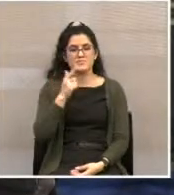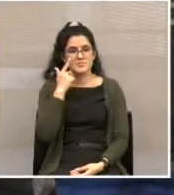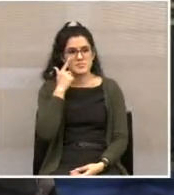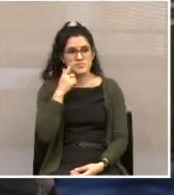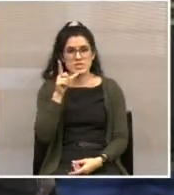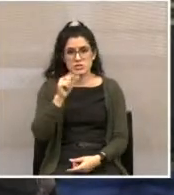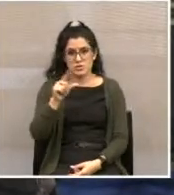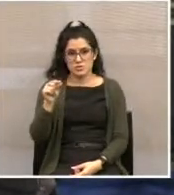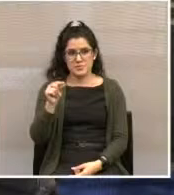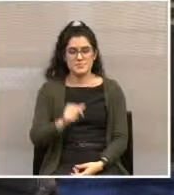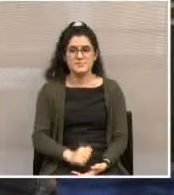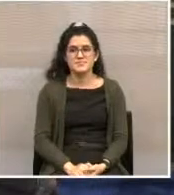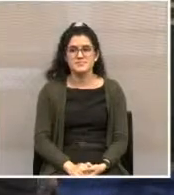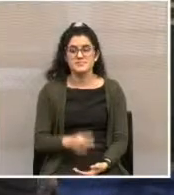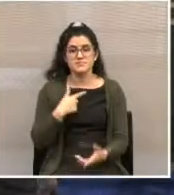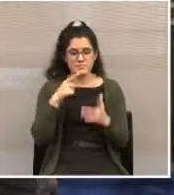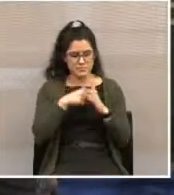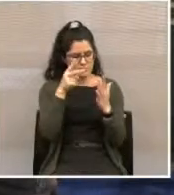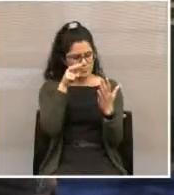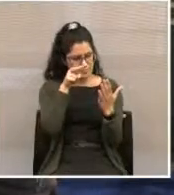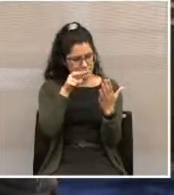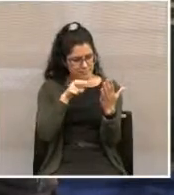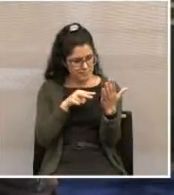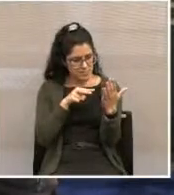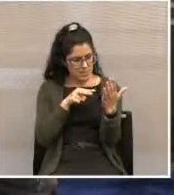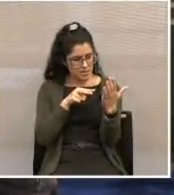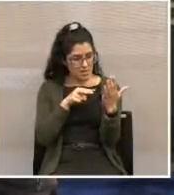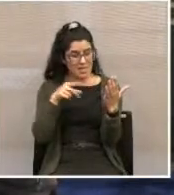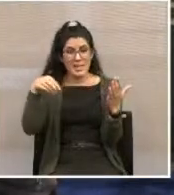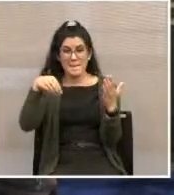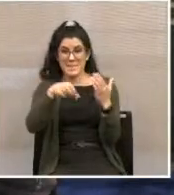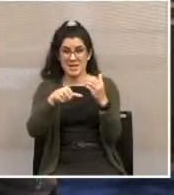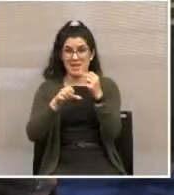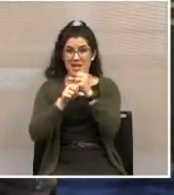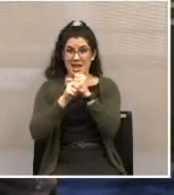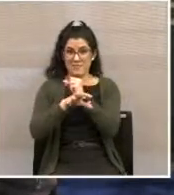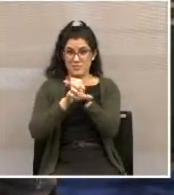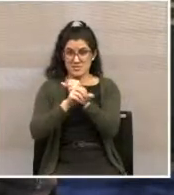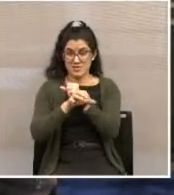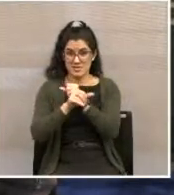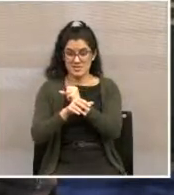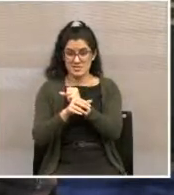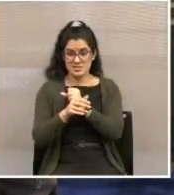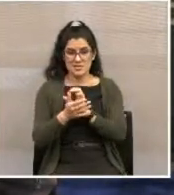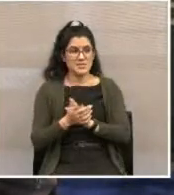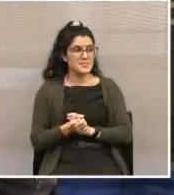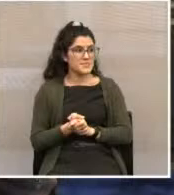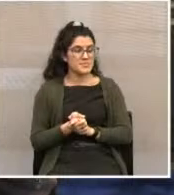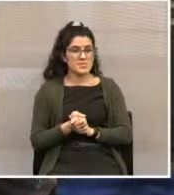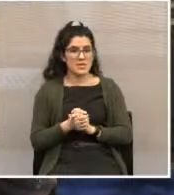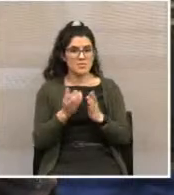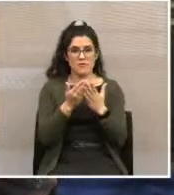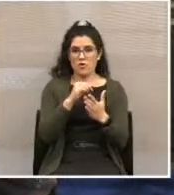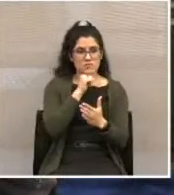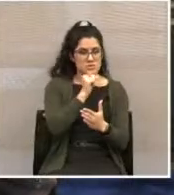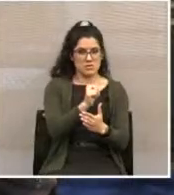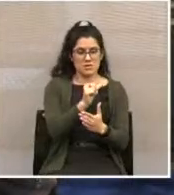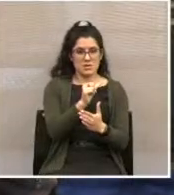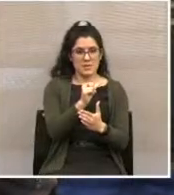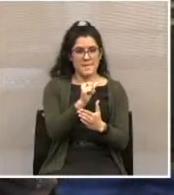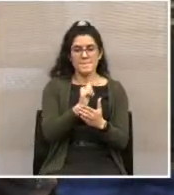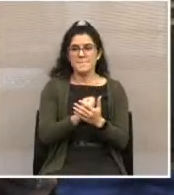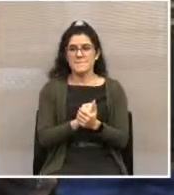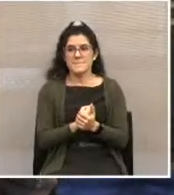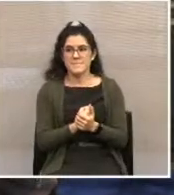I started reading, I realized it was a paid advertising, which was not printed at the time as paid advertising. It appeared to be